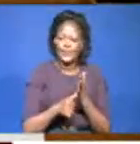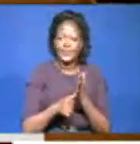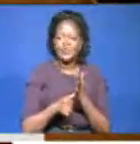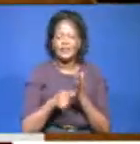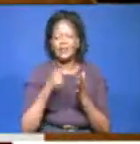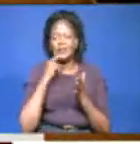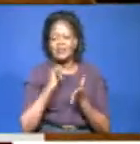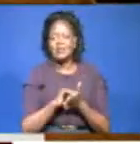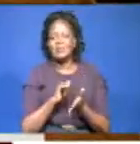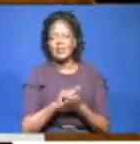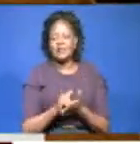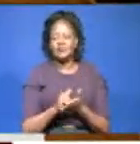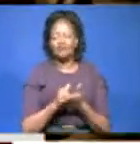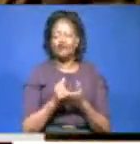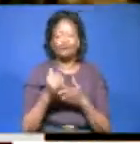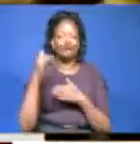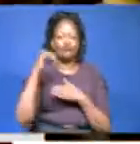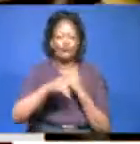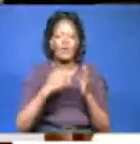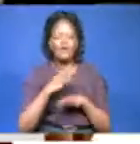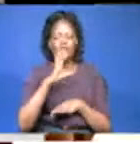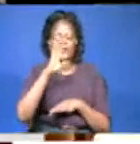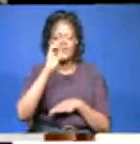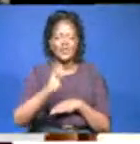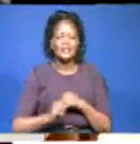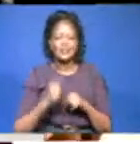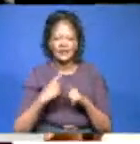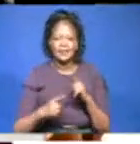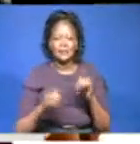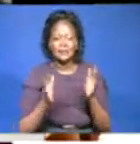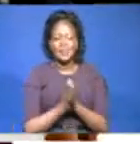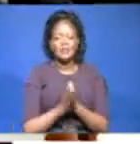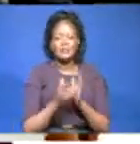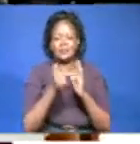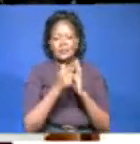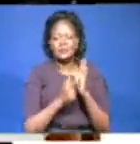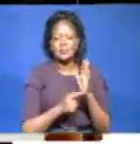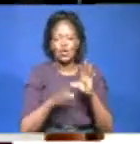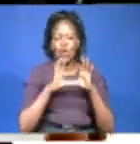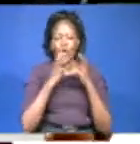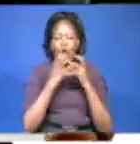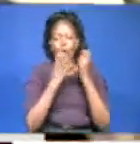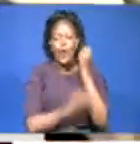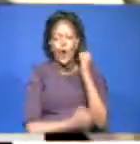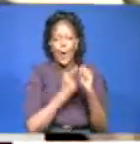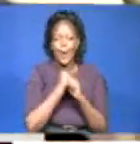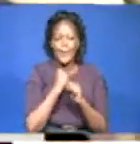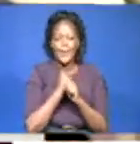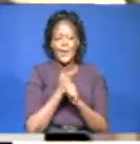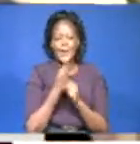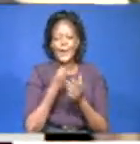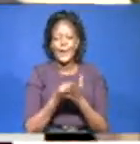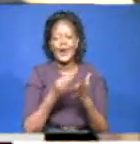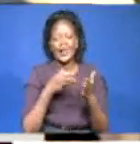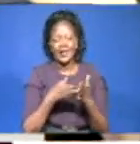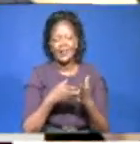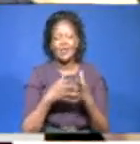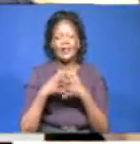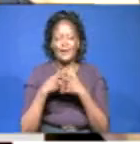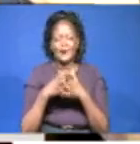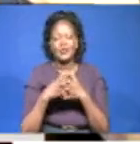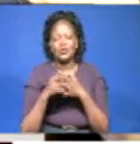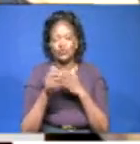has depreciated by over 50% this year and is listed as the world's worst performing currency against the US dollar.